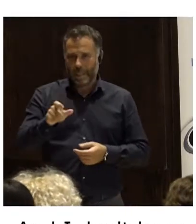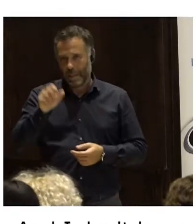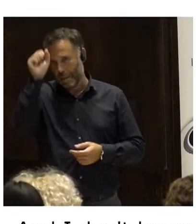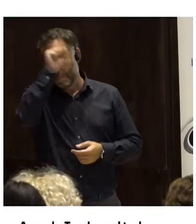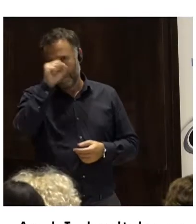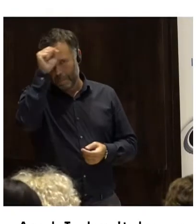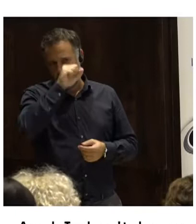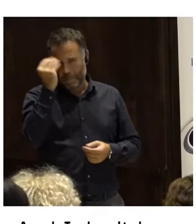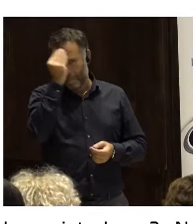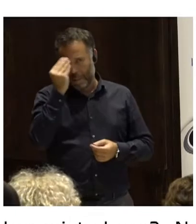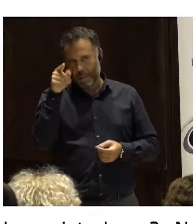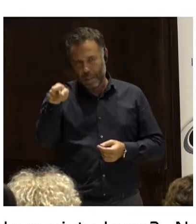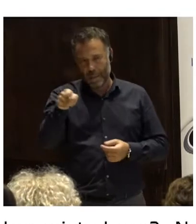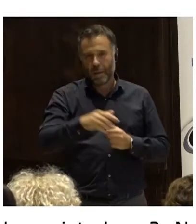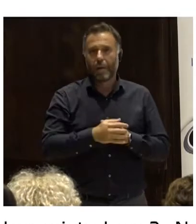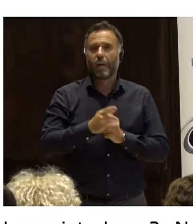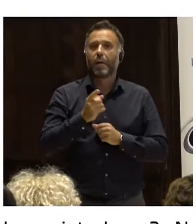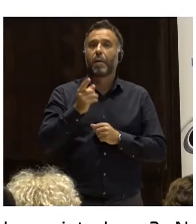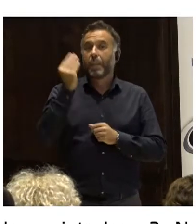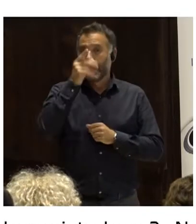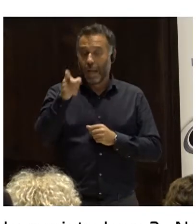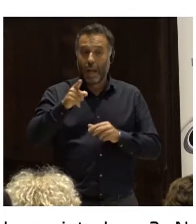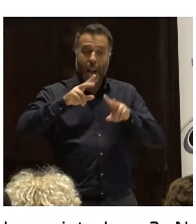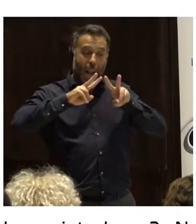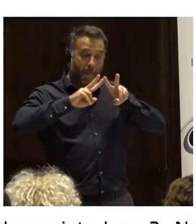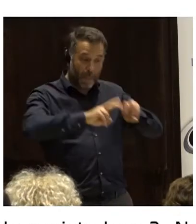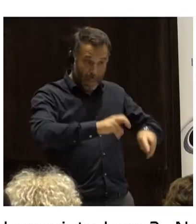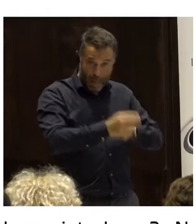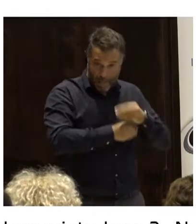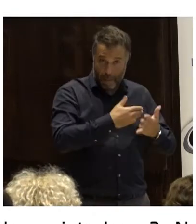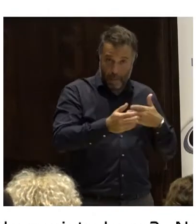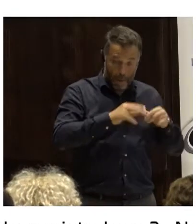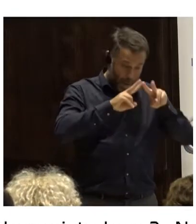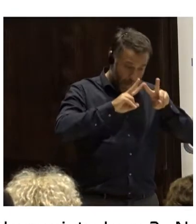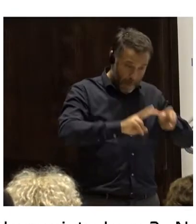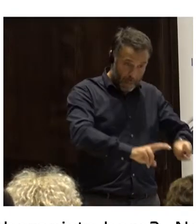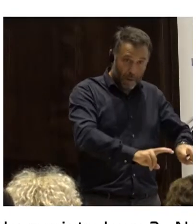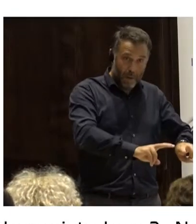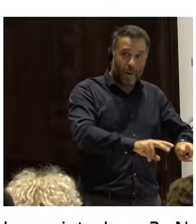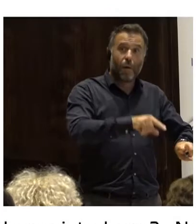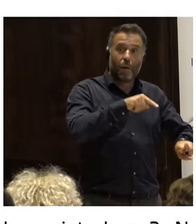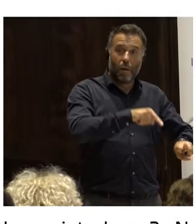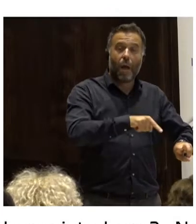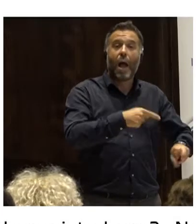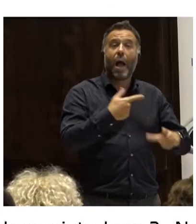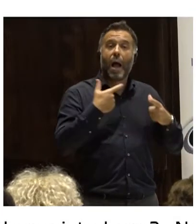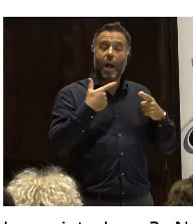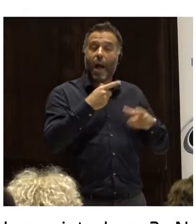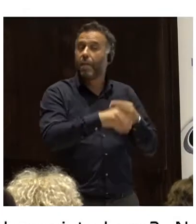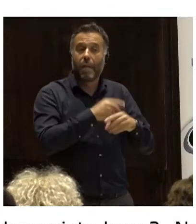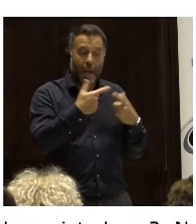the research we make in the area of disability, it's a kind of